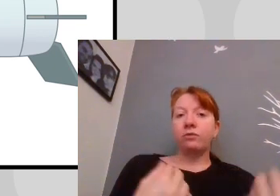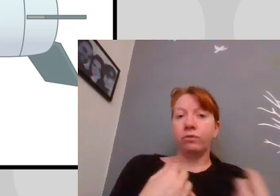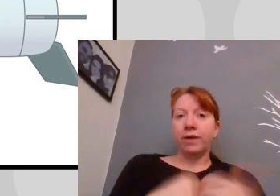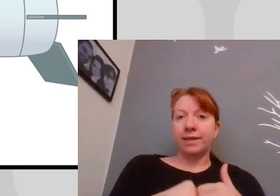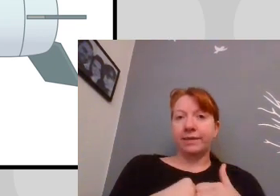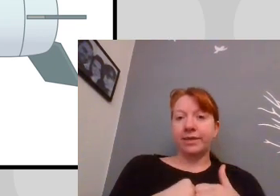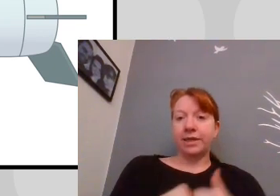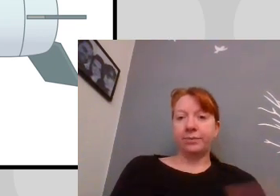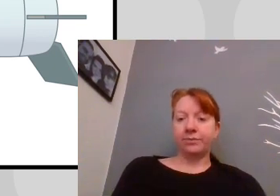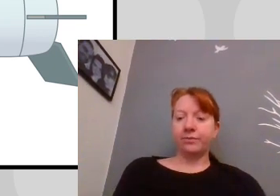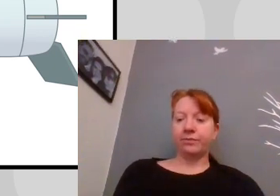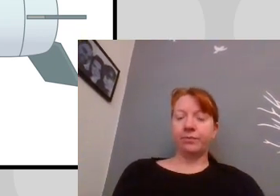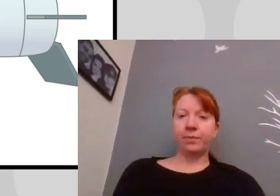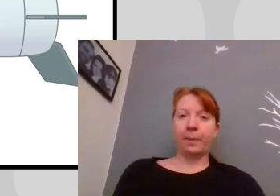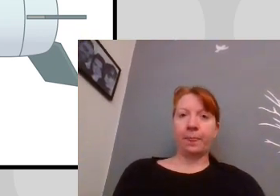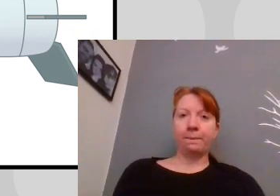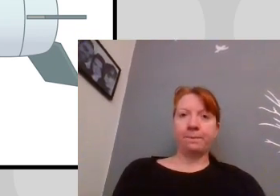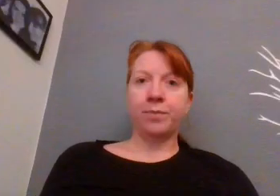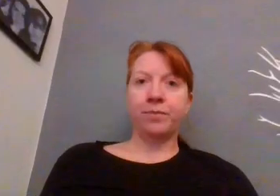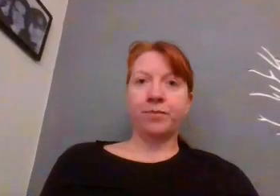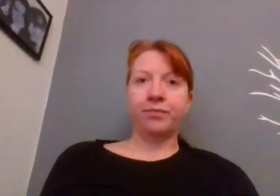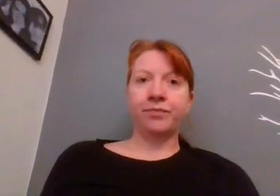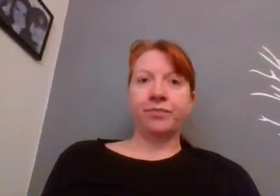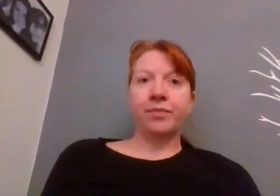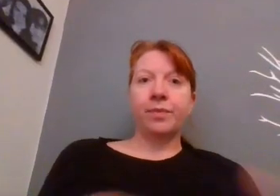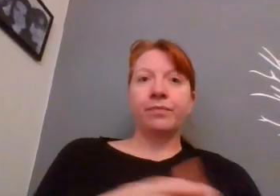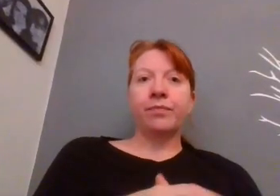that's general relativity.